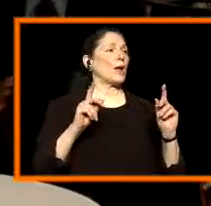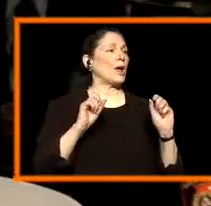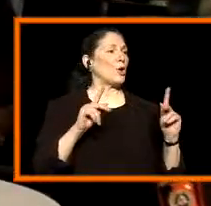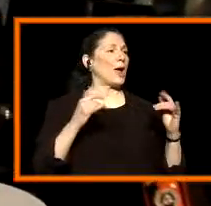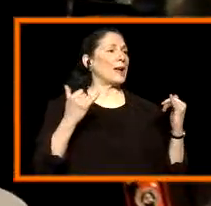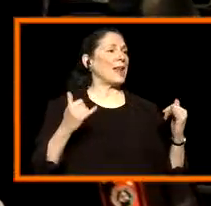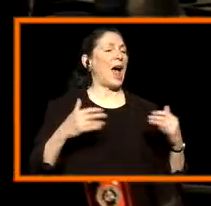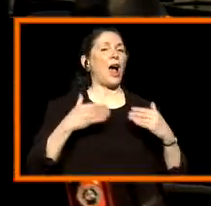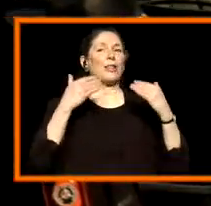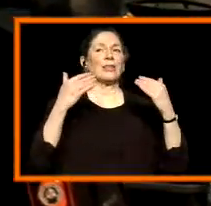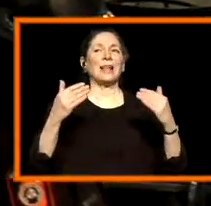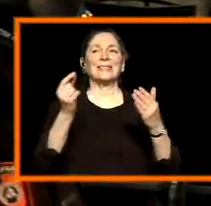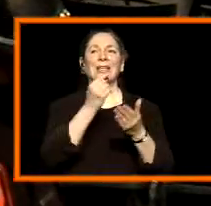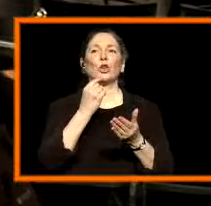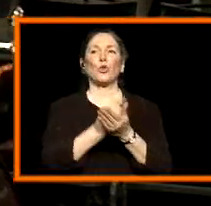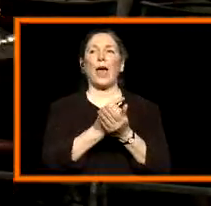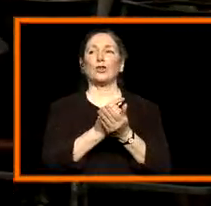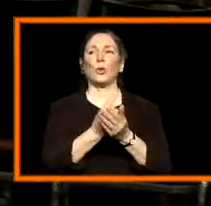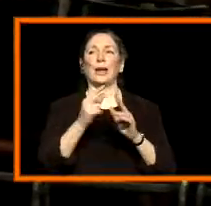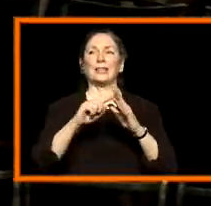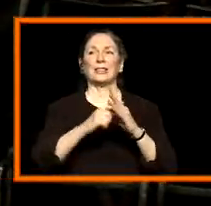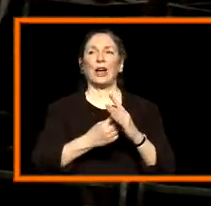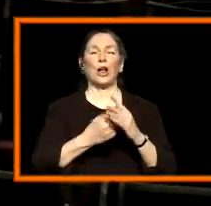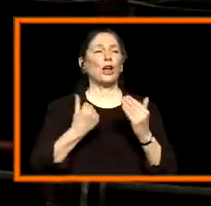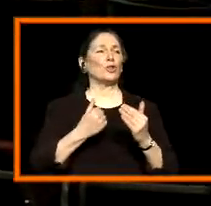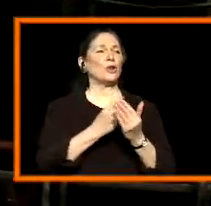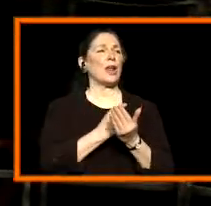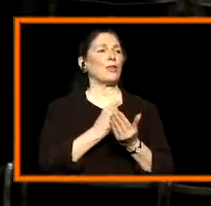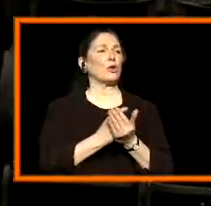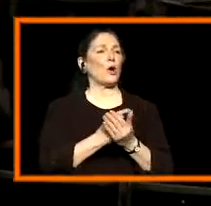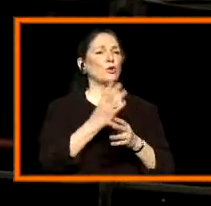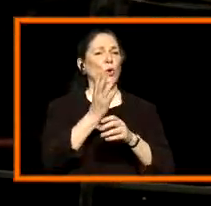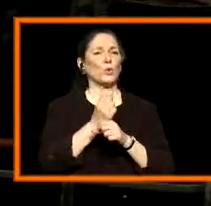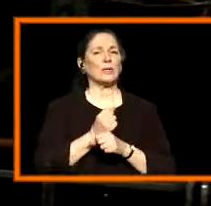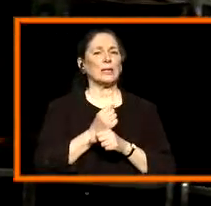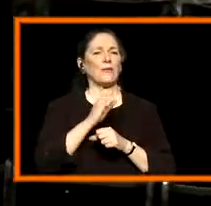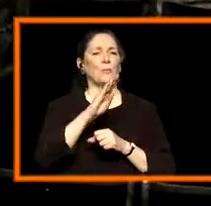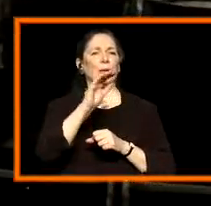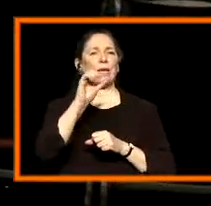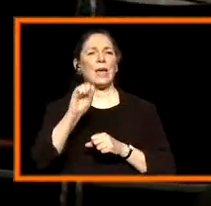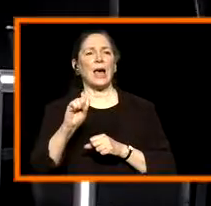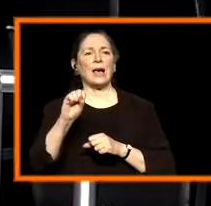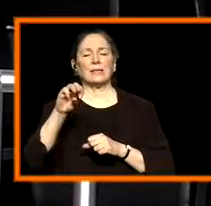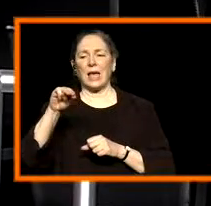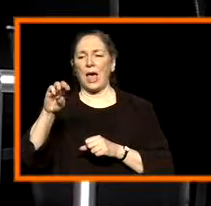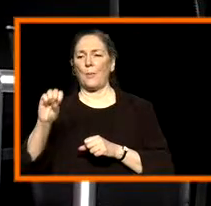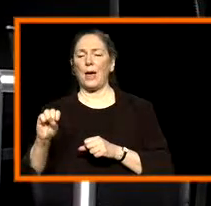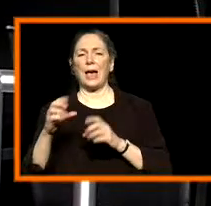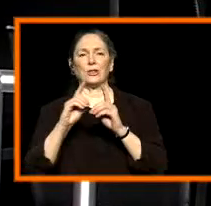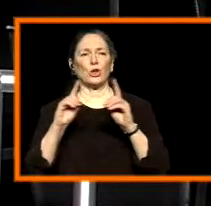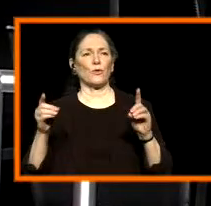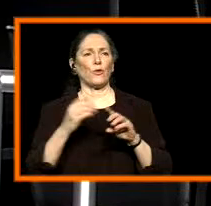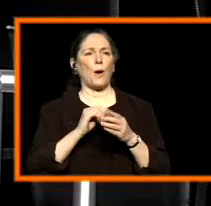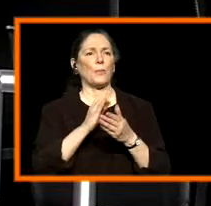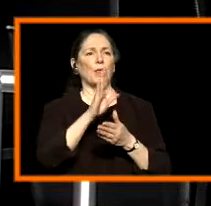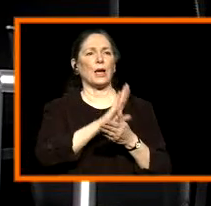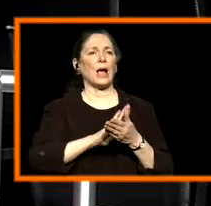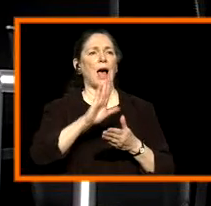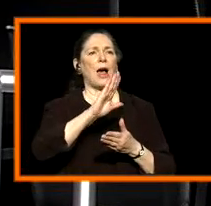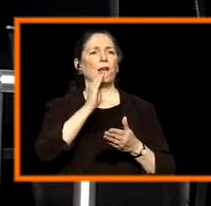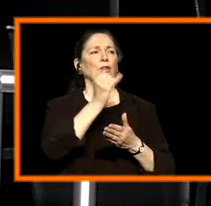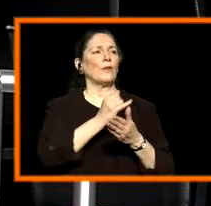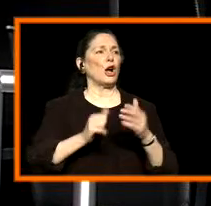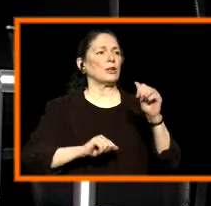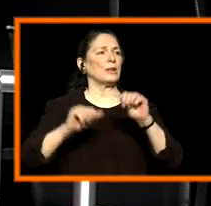Okay, now let's get to graduating. Today, our graduates will receive bachelor's and master's degrees from the College of Arts and